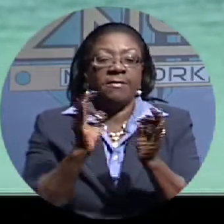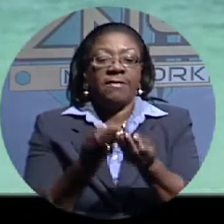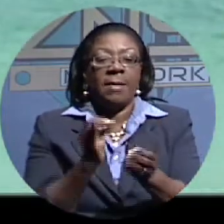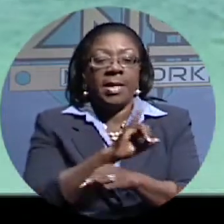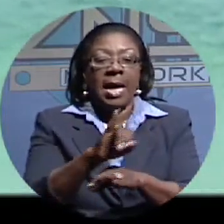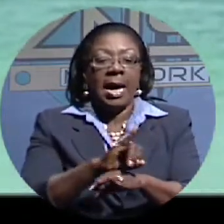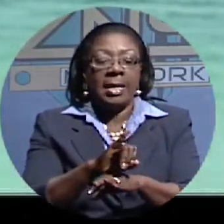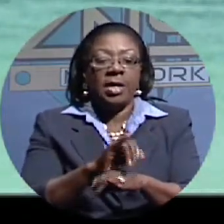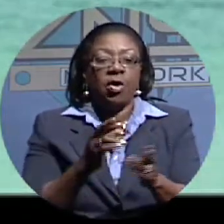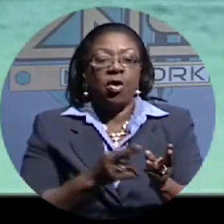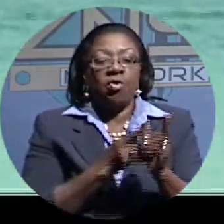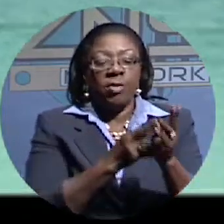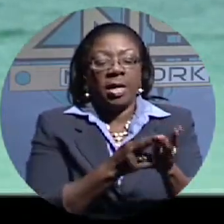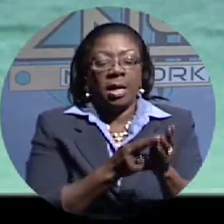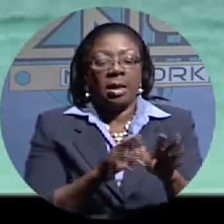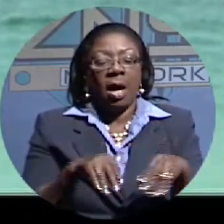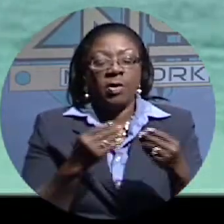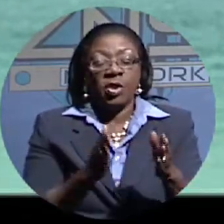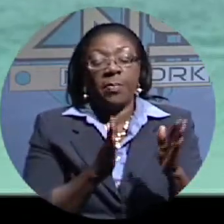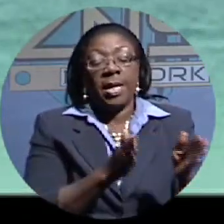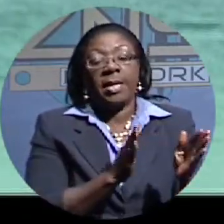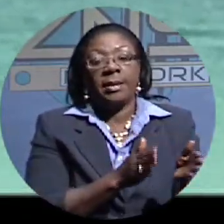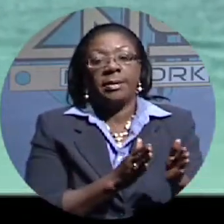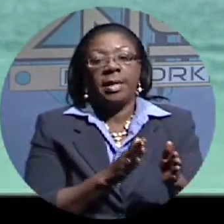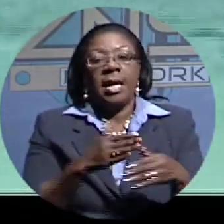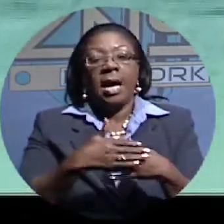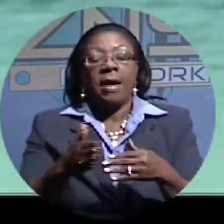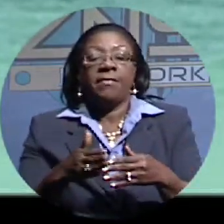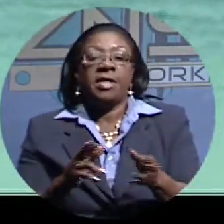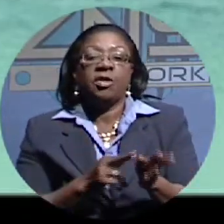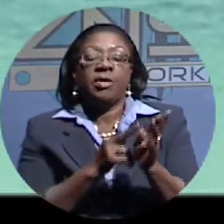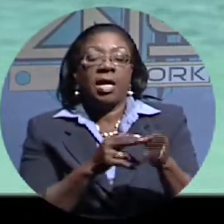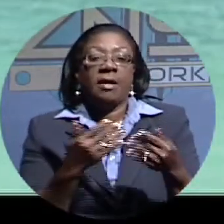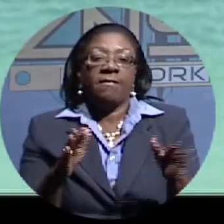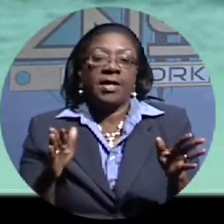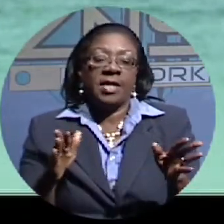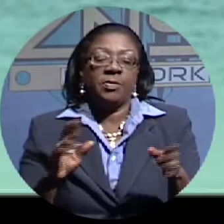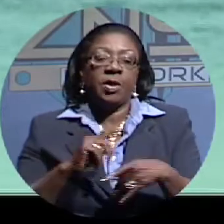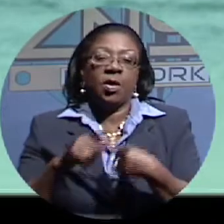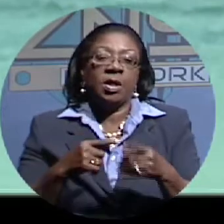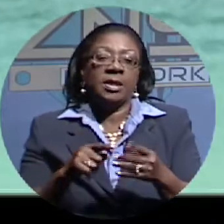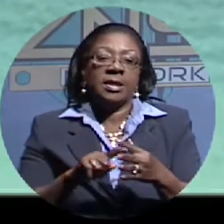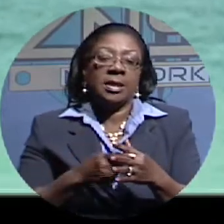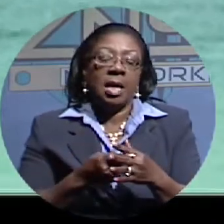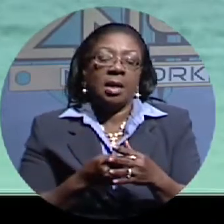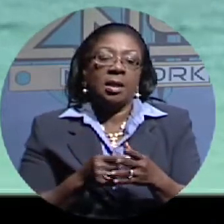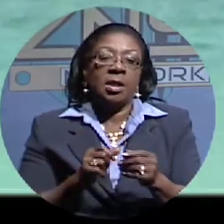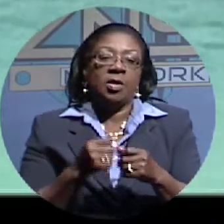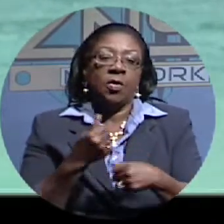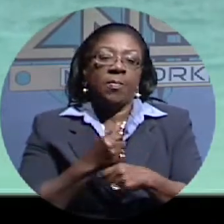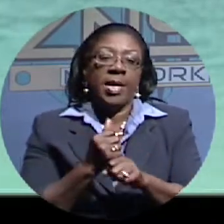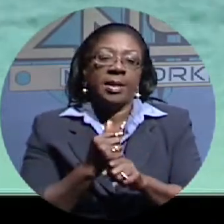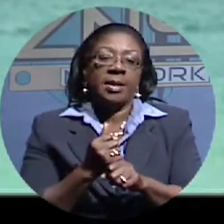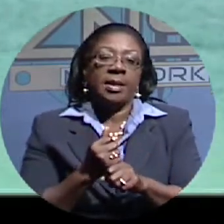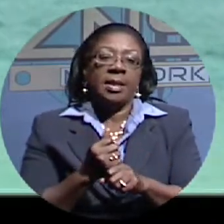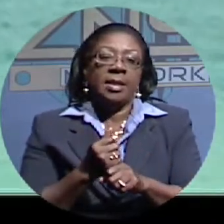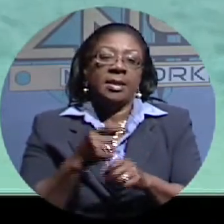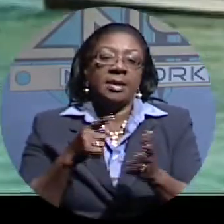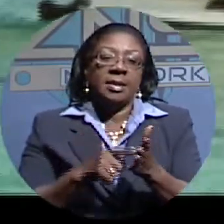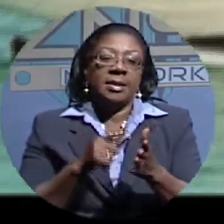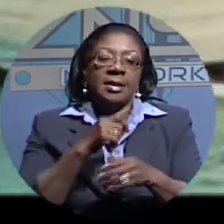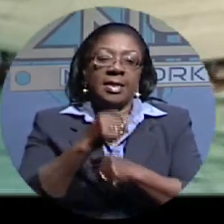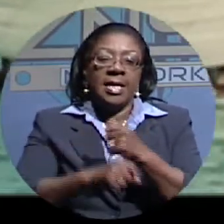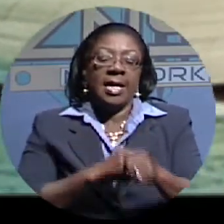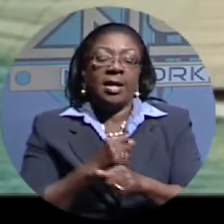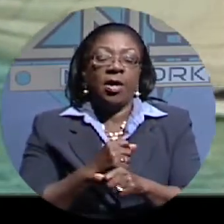local committee. How are plans shaping up there? Well, you know, after this regatta, we're going in full gear to make it happen. You know, this 60th year coming